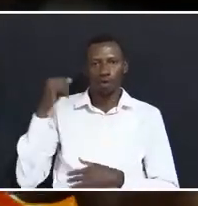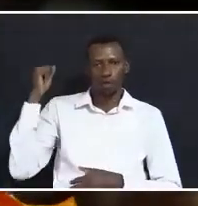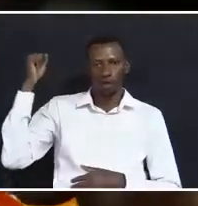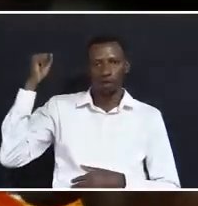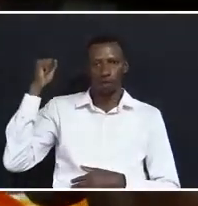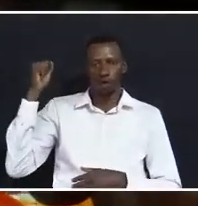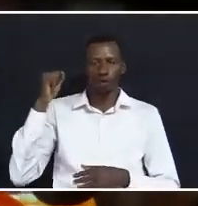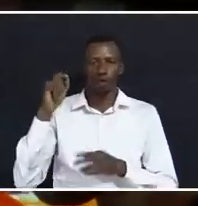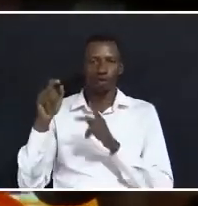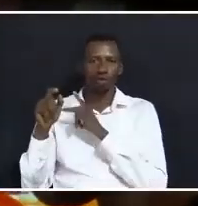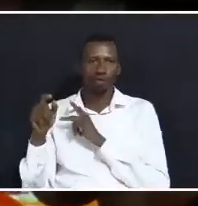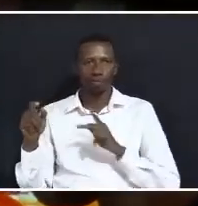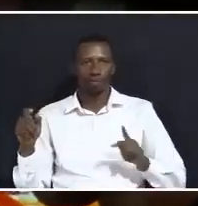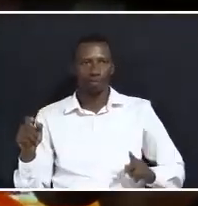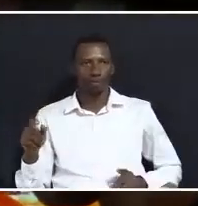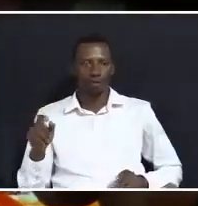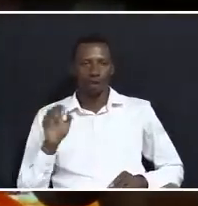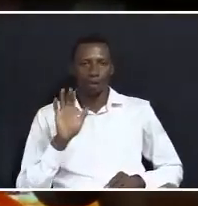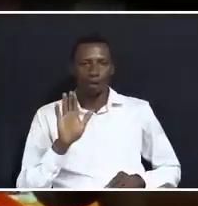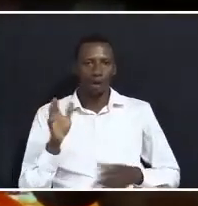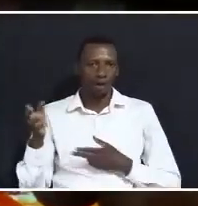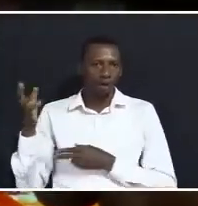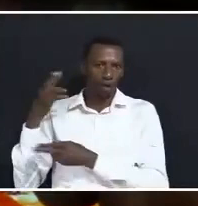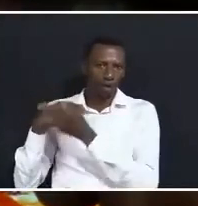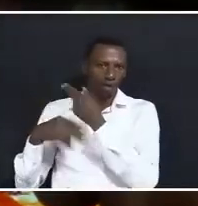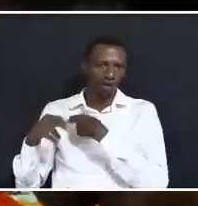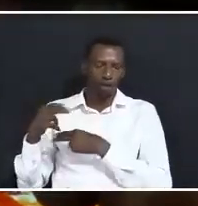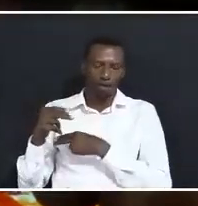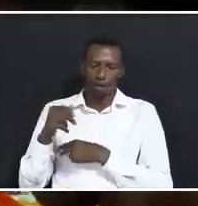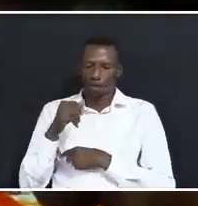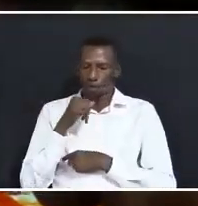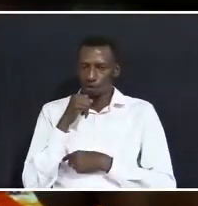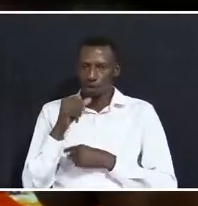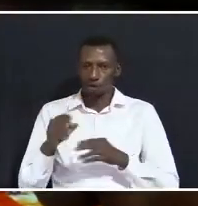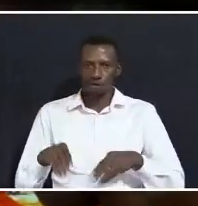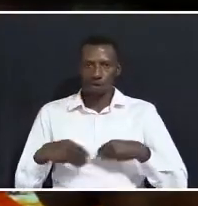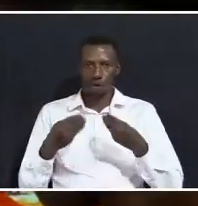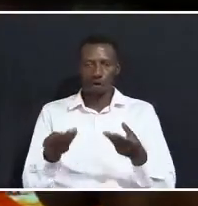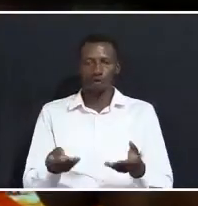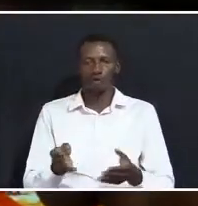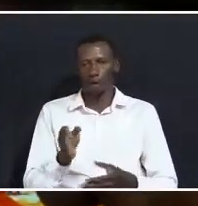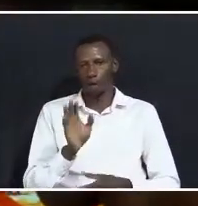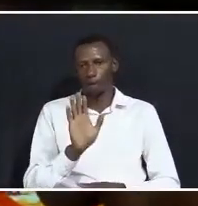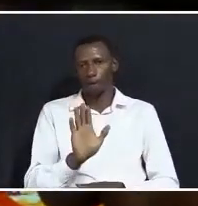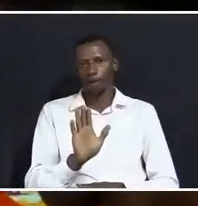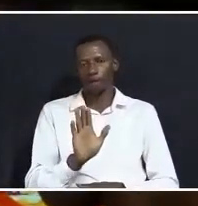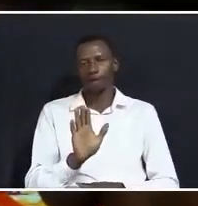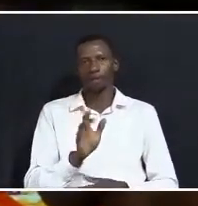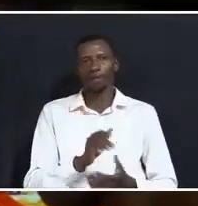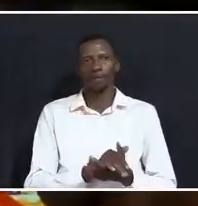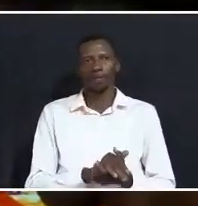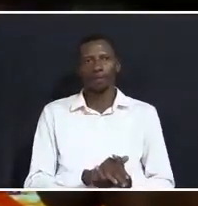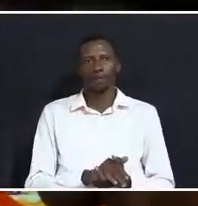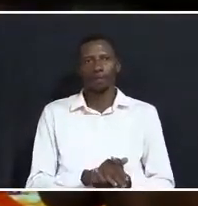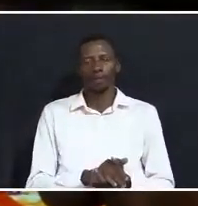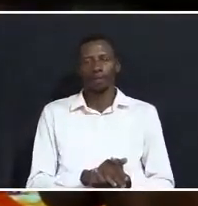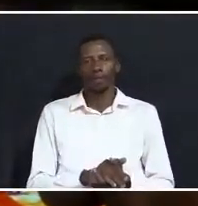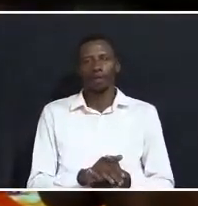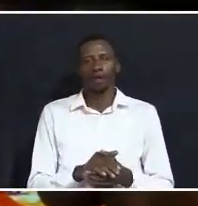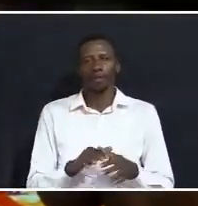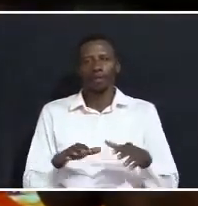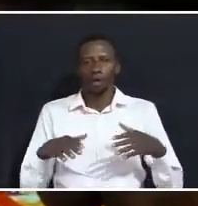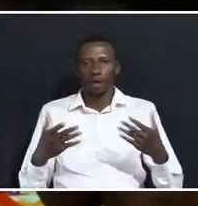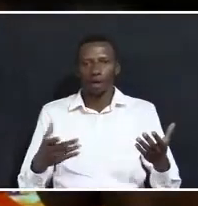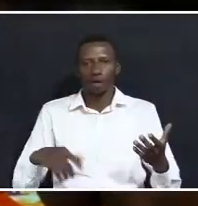king. Your background does not offer that, where you have come from. And the way we